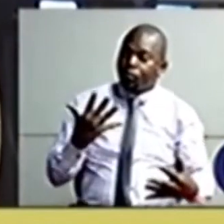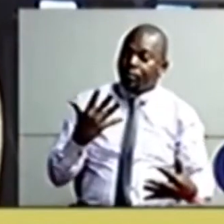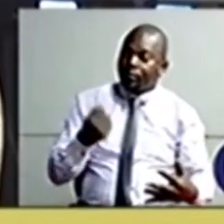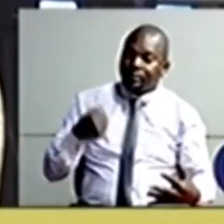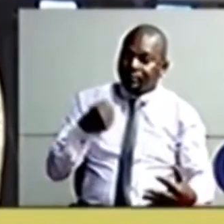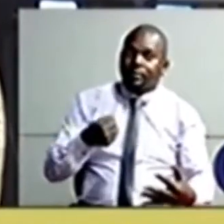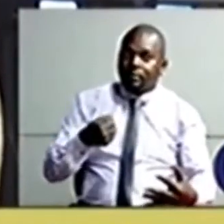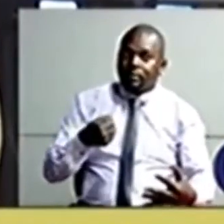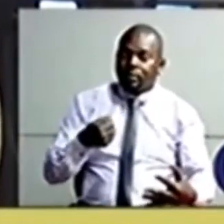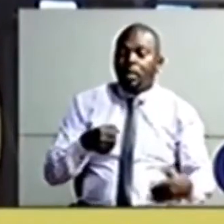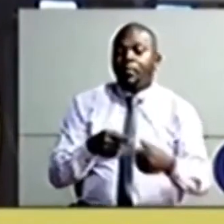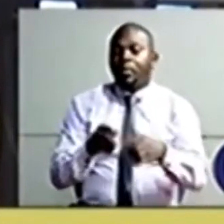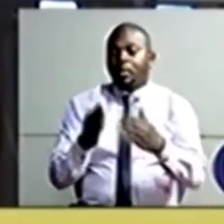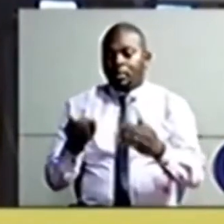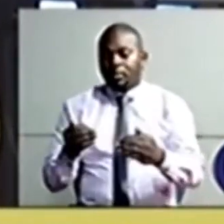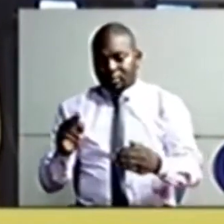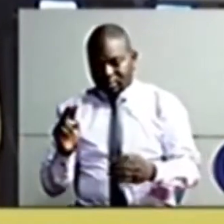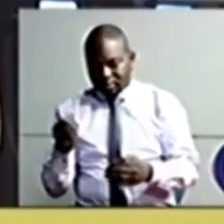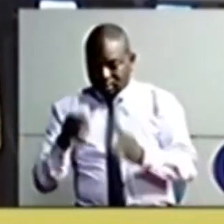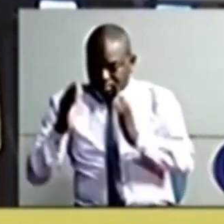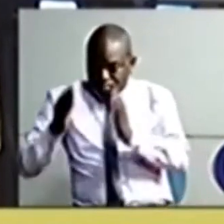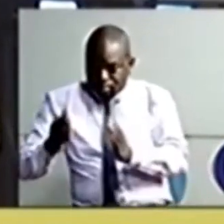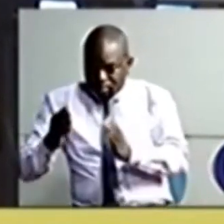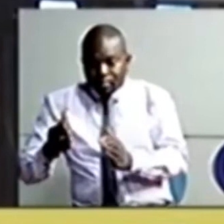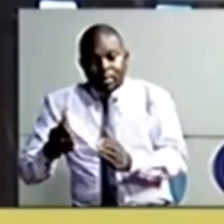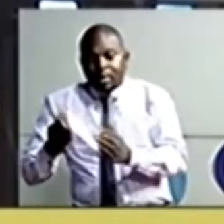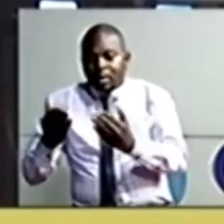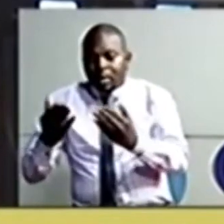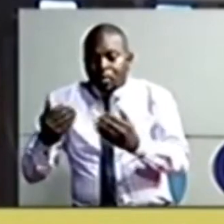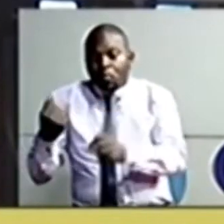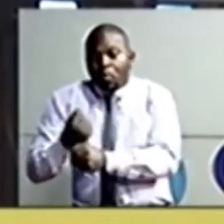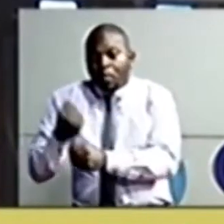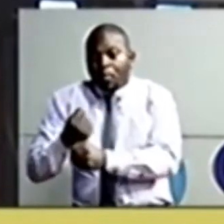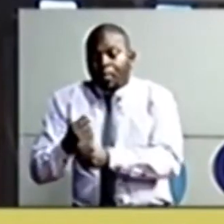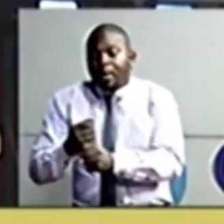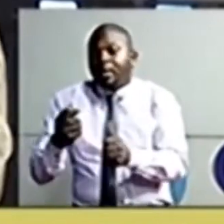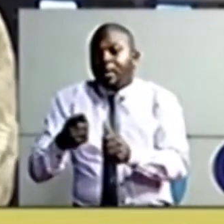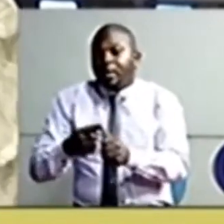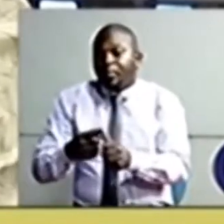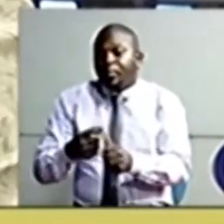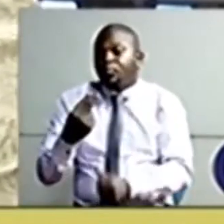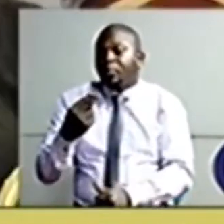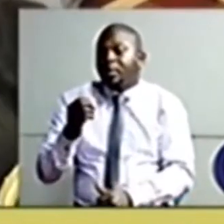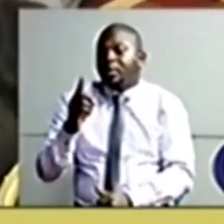5 years. However, the second phase became effective in